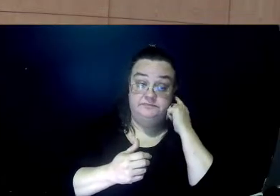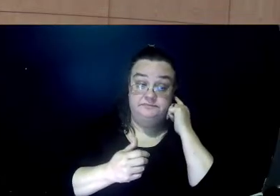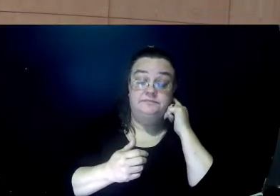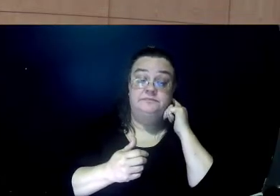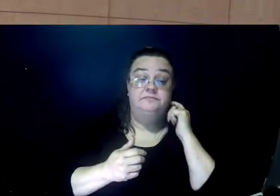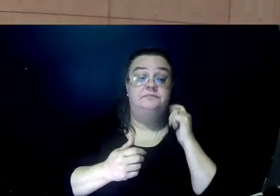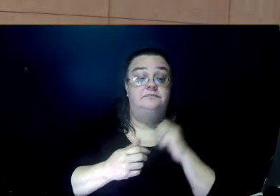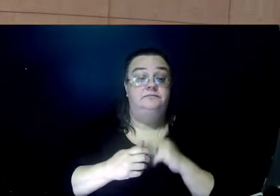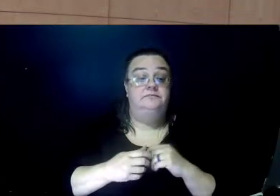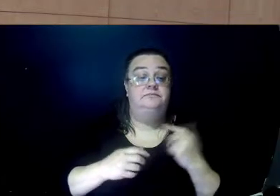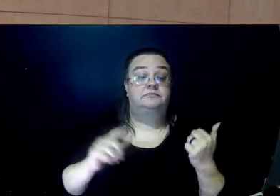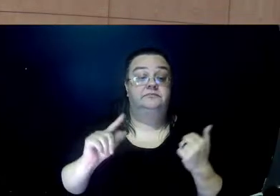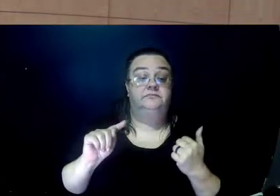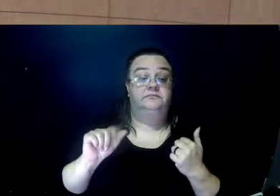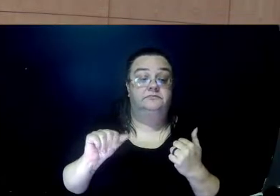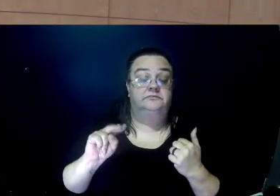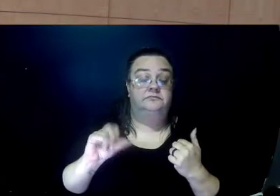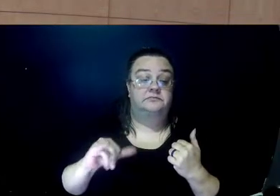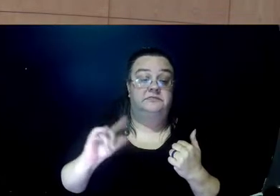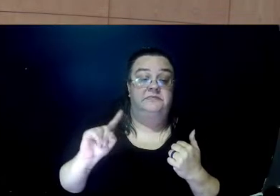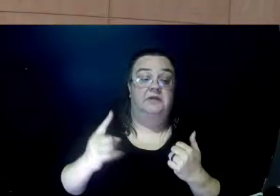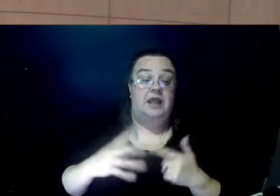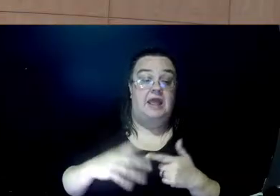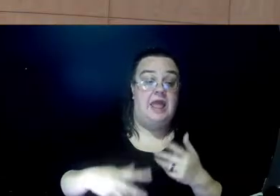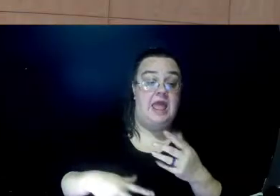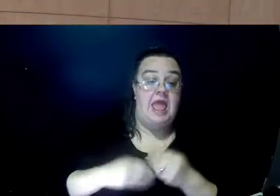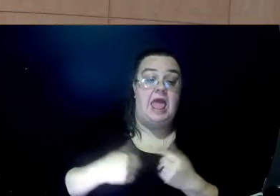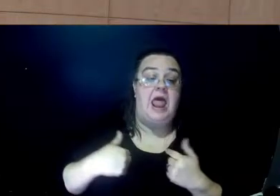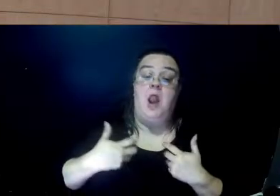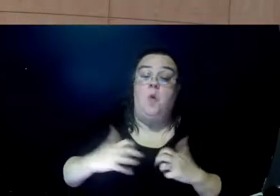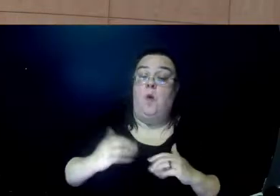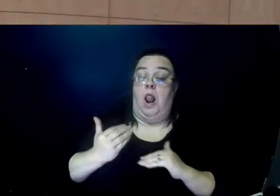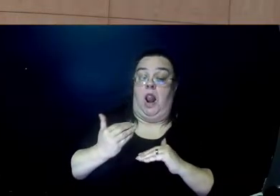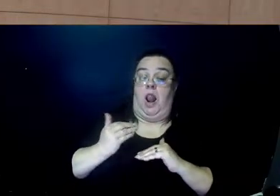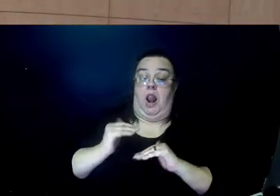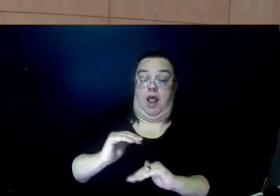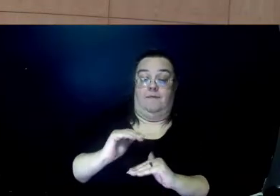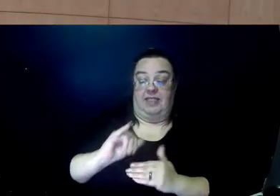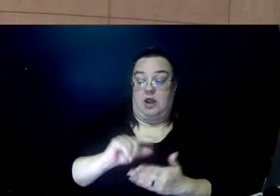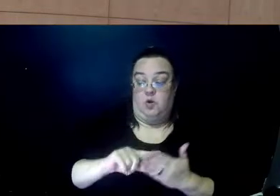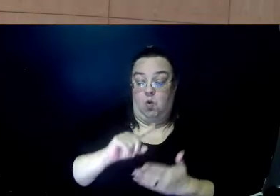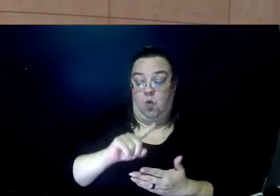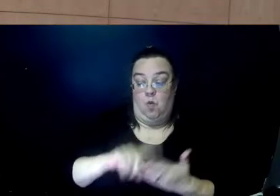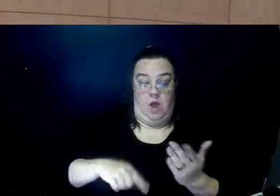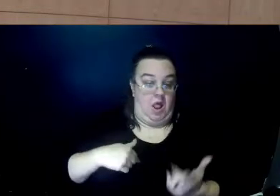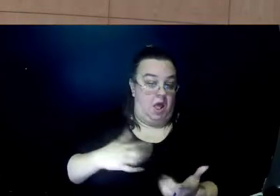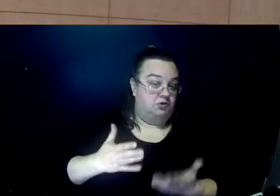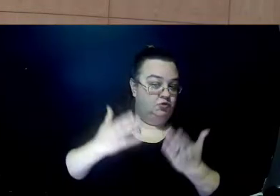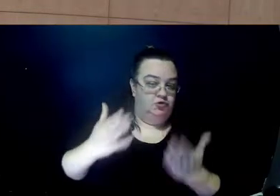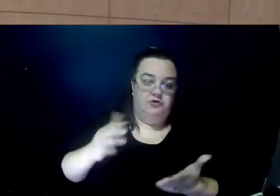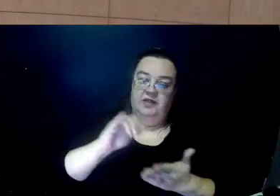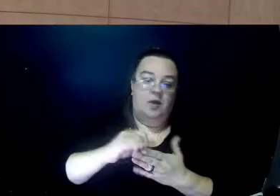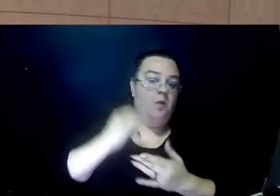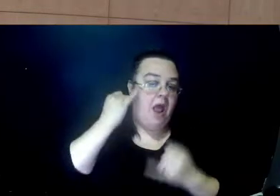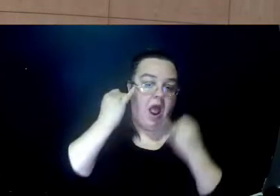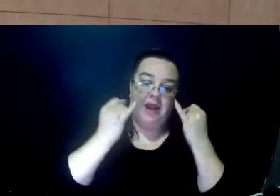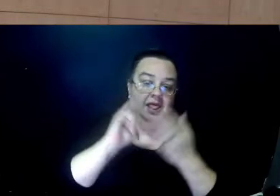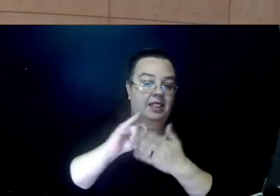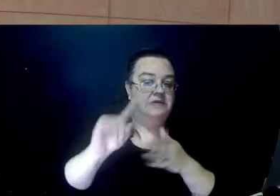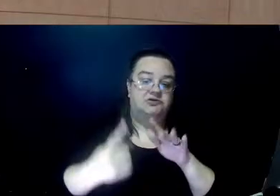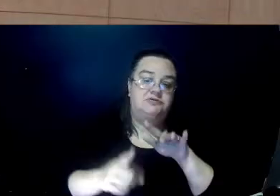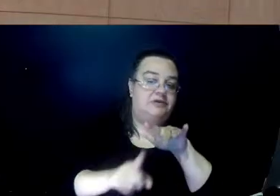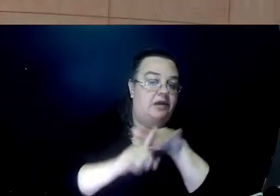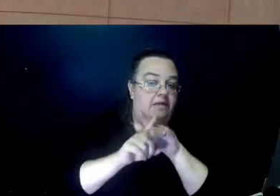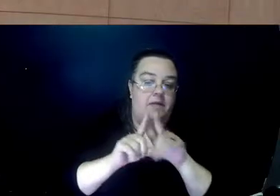I'll just add that I don't want to limit it to what I suggested. Those were ideas that came up, but there might